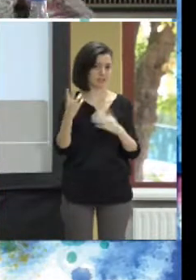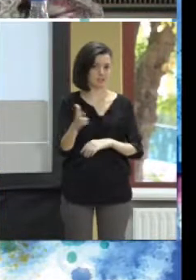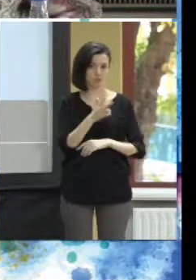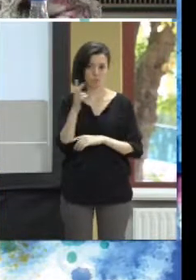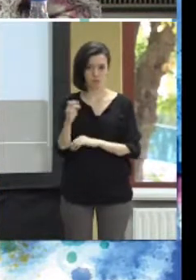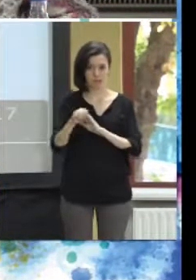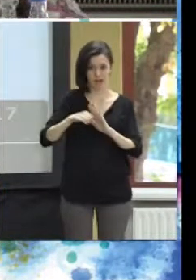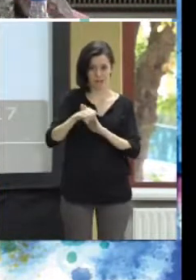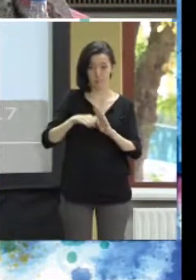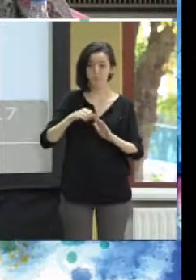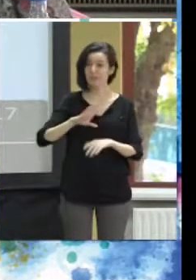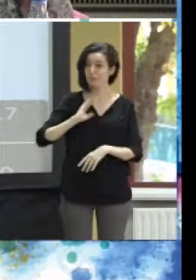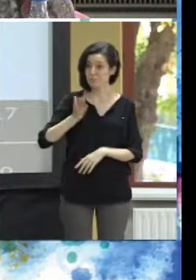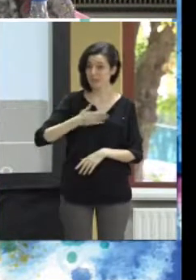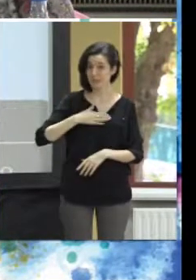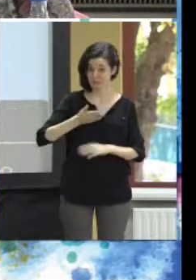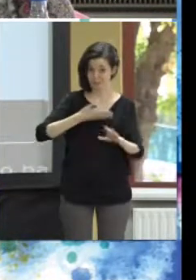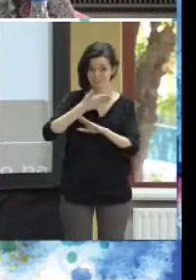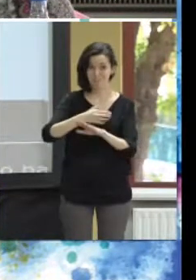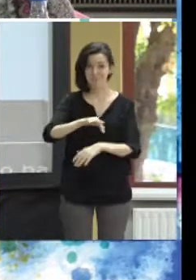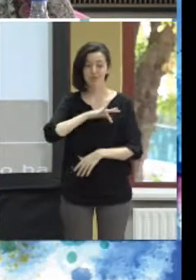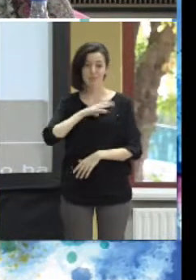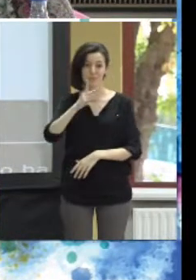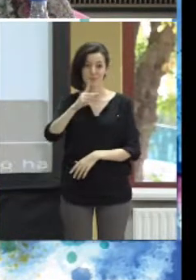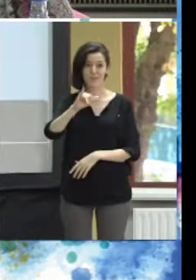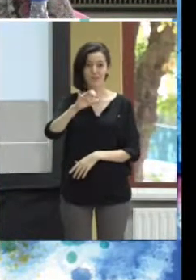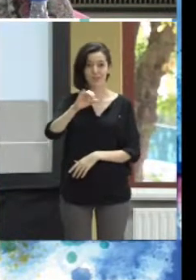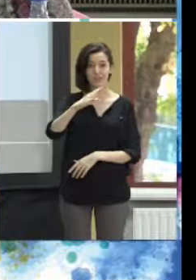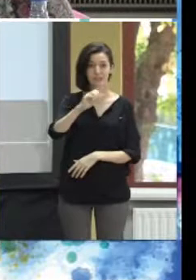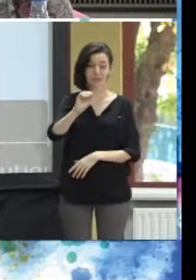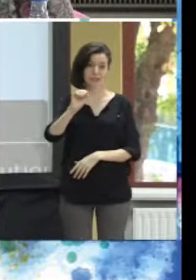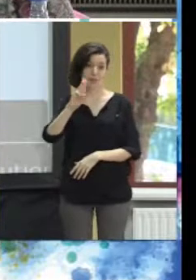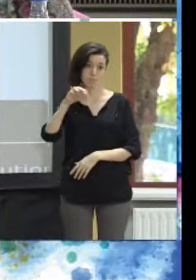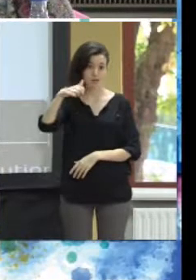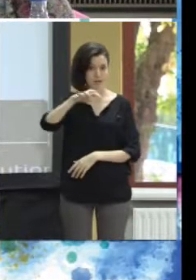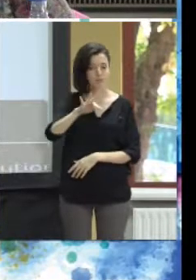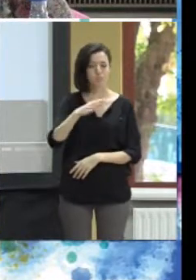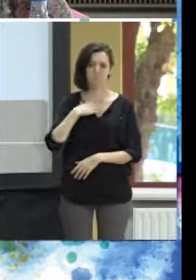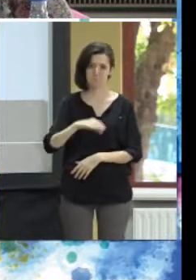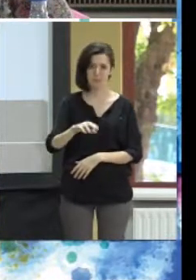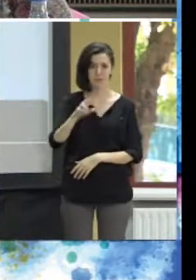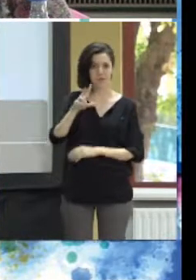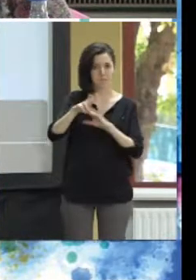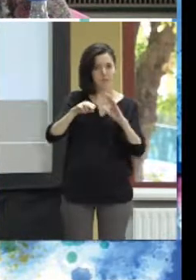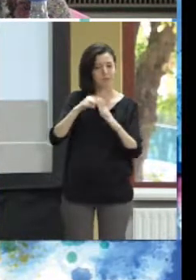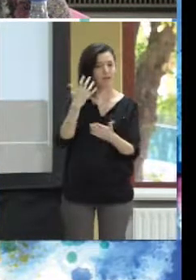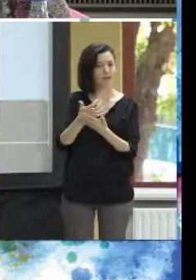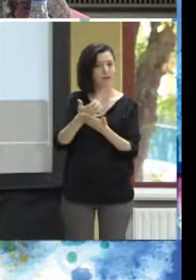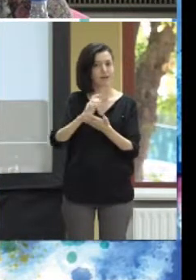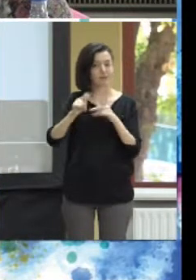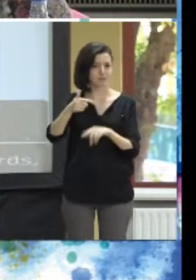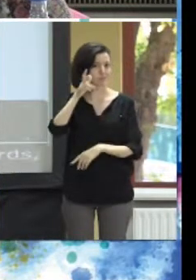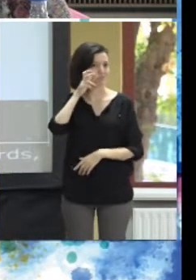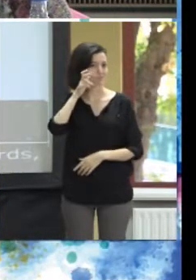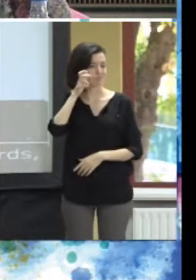institutional video that tomorrow, if you come to the Discapnet Awards, you will be able to download, and you will see how it's